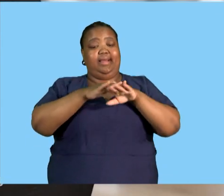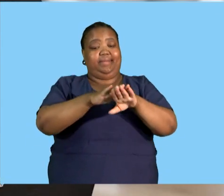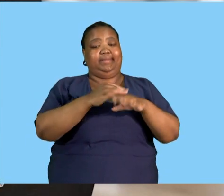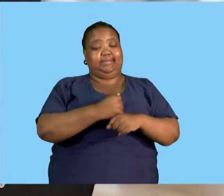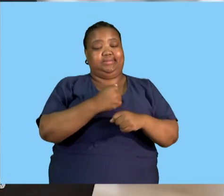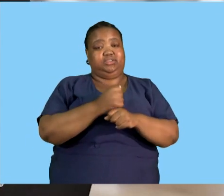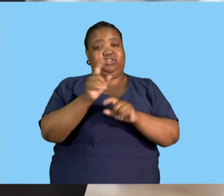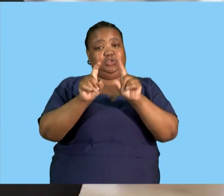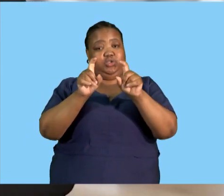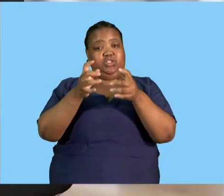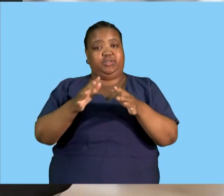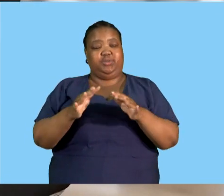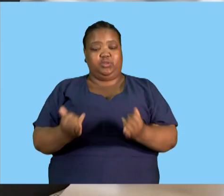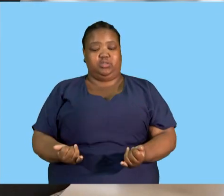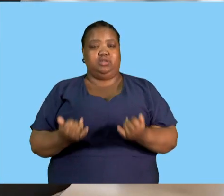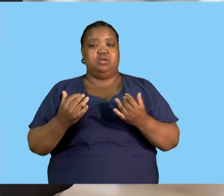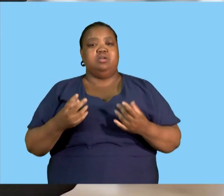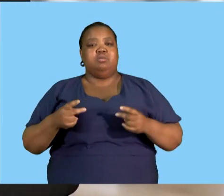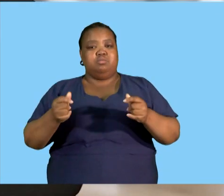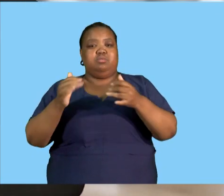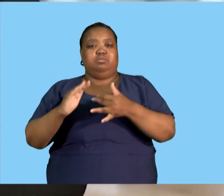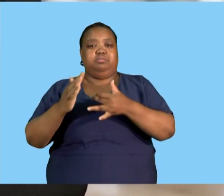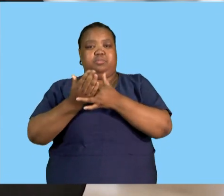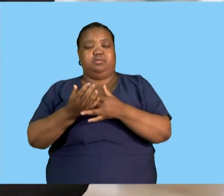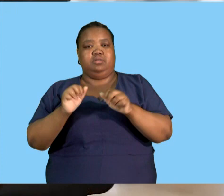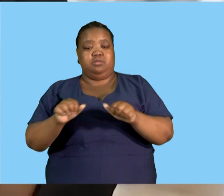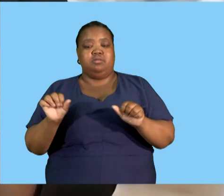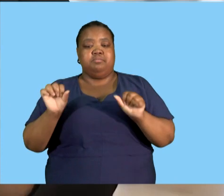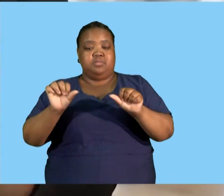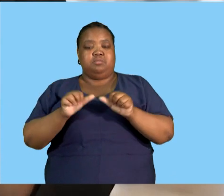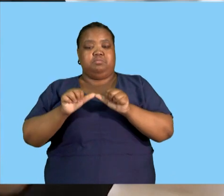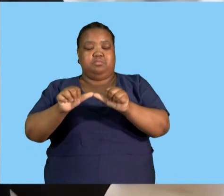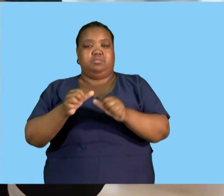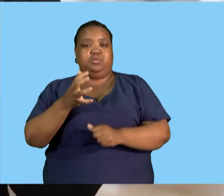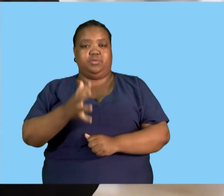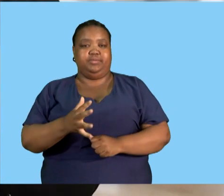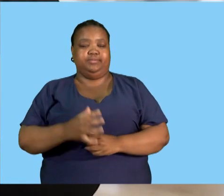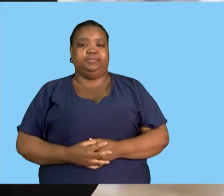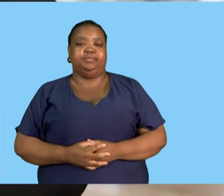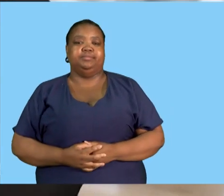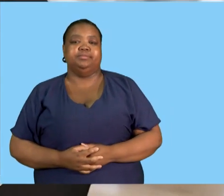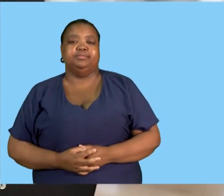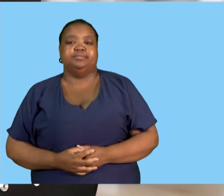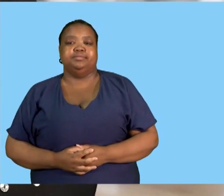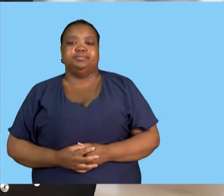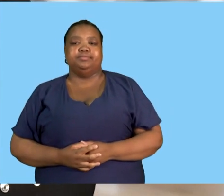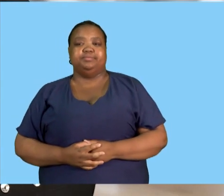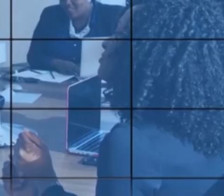application questionnaires. We're going to go quickly to an 8 break, and then when we come back, we'll take it from there. See you just now.